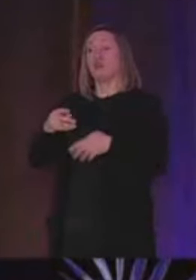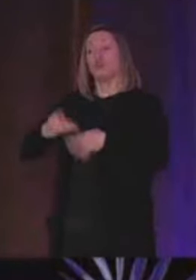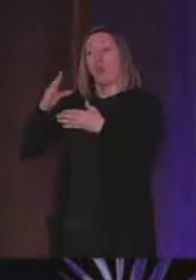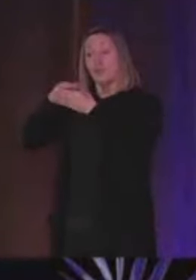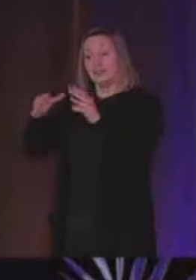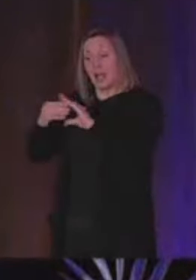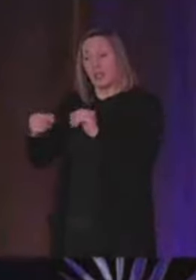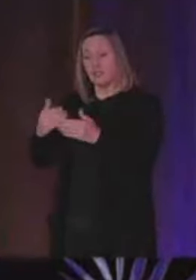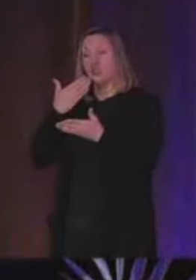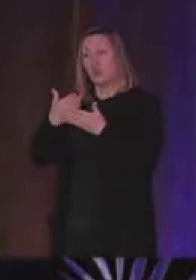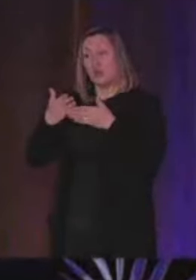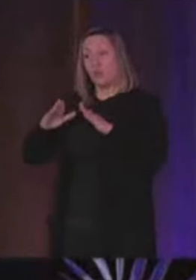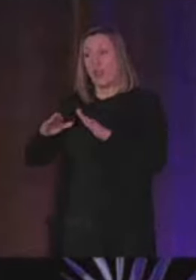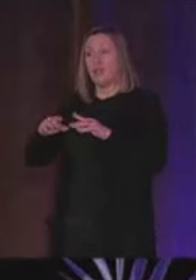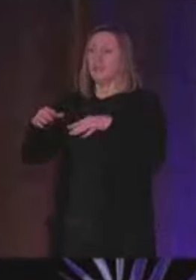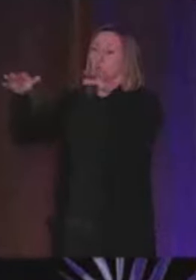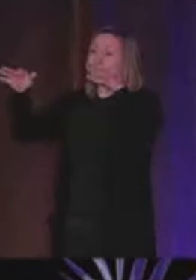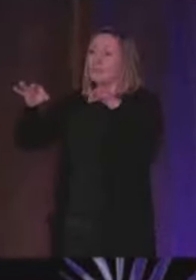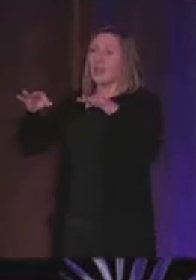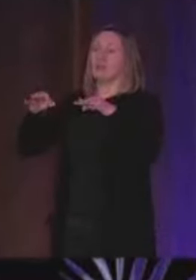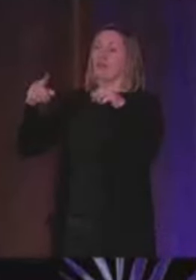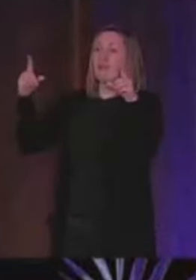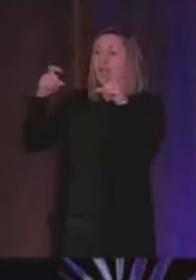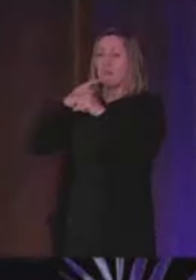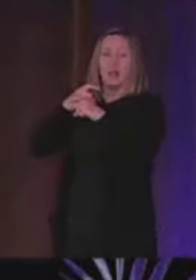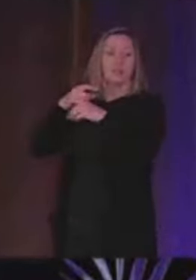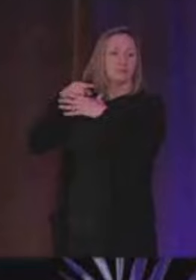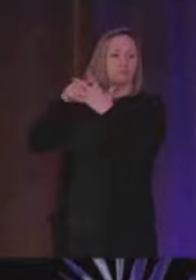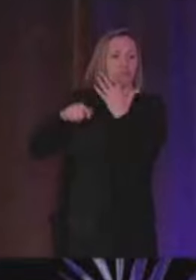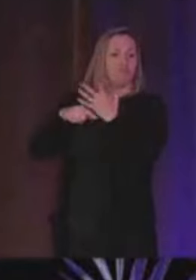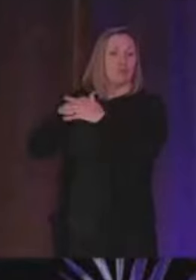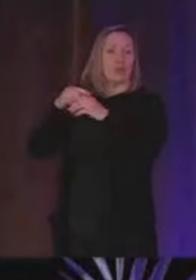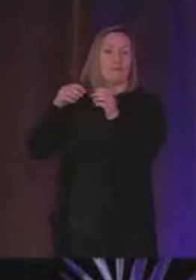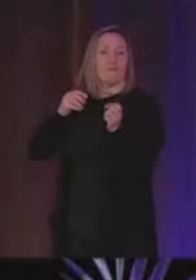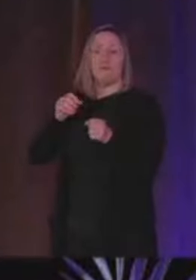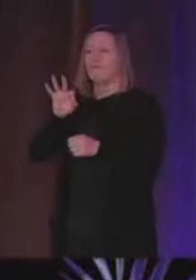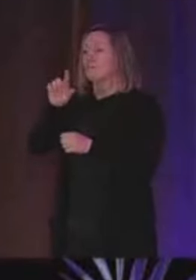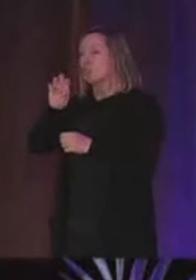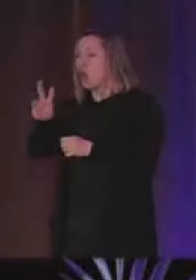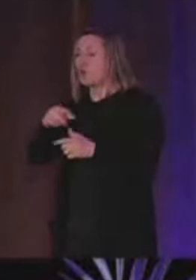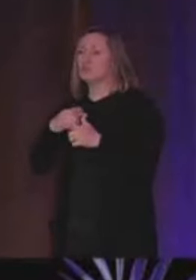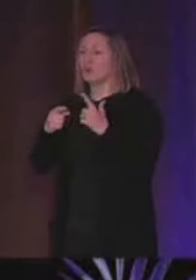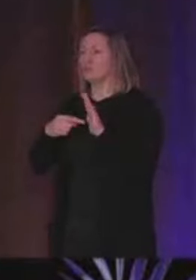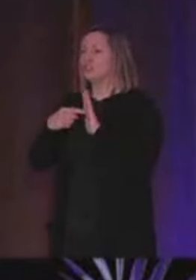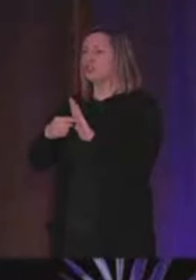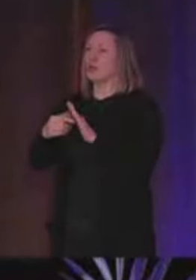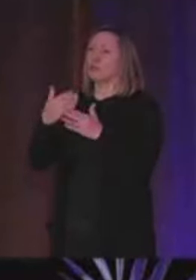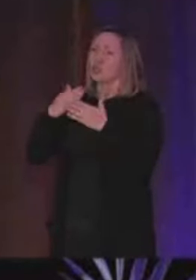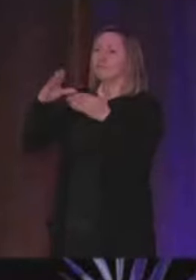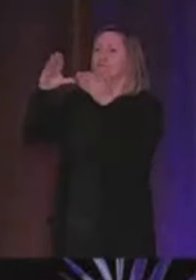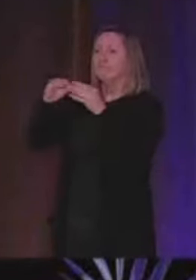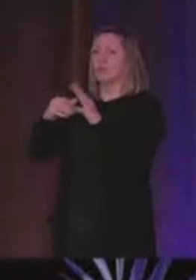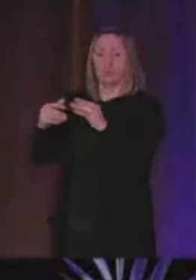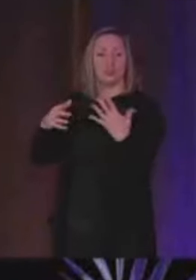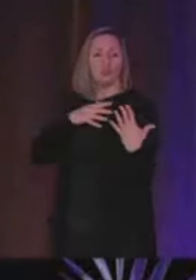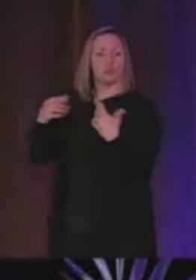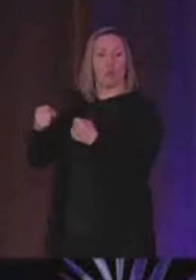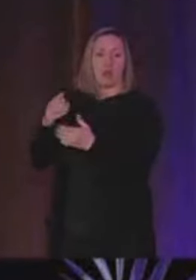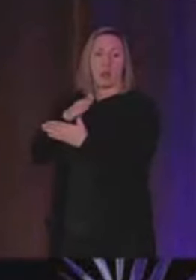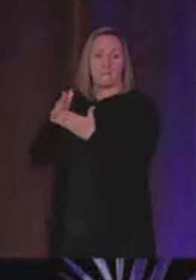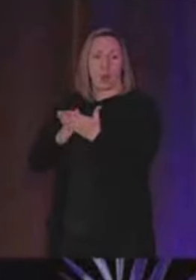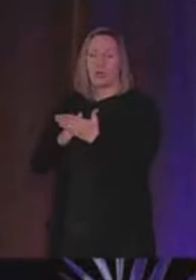explain complex flows, present data visualizations, or just tell a story with a strong visual component. It's a really